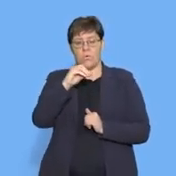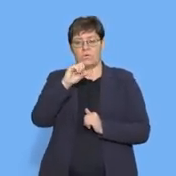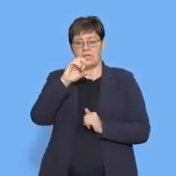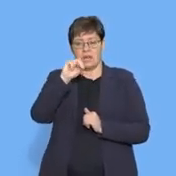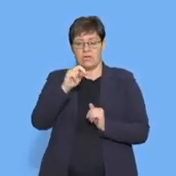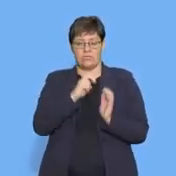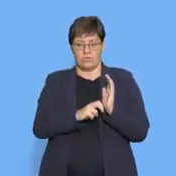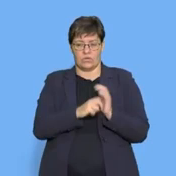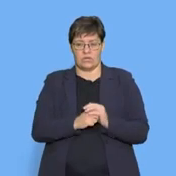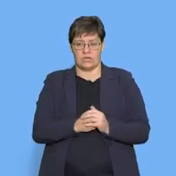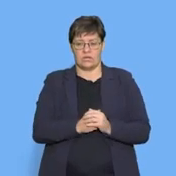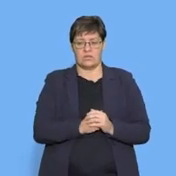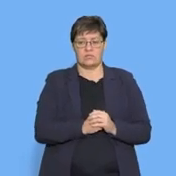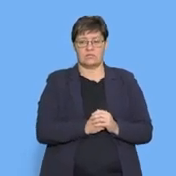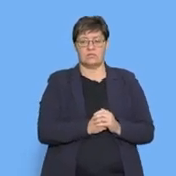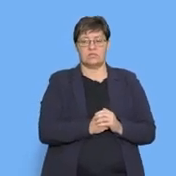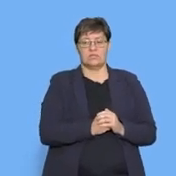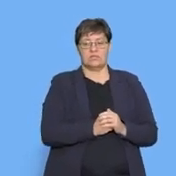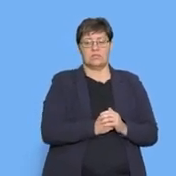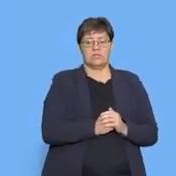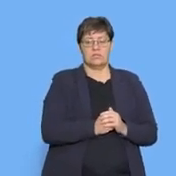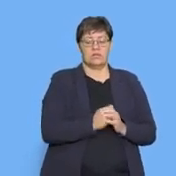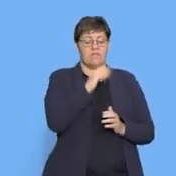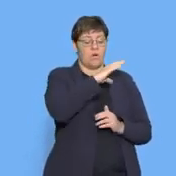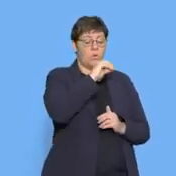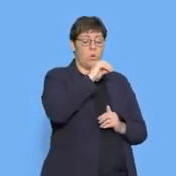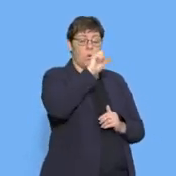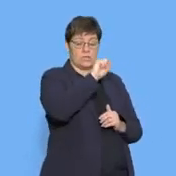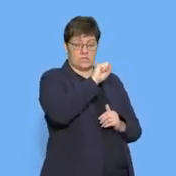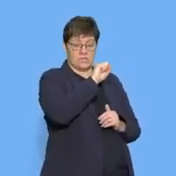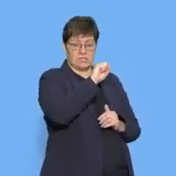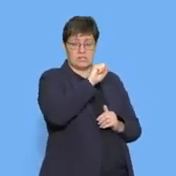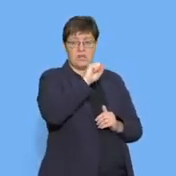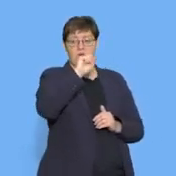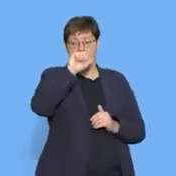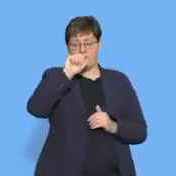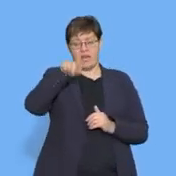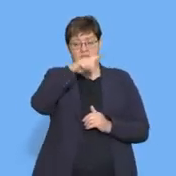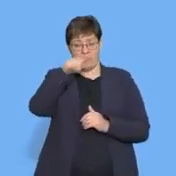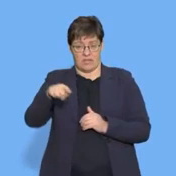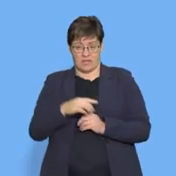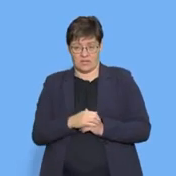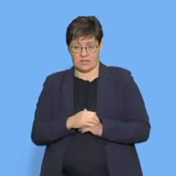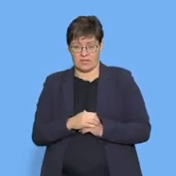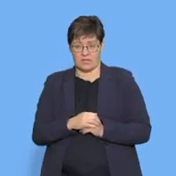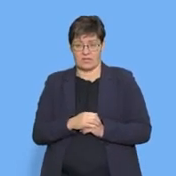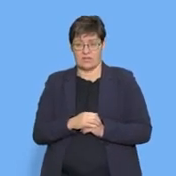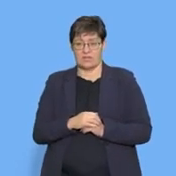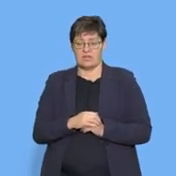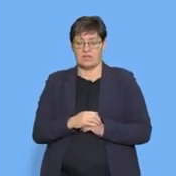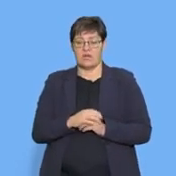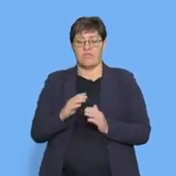becomes cosine, oh sorry, my pen is doing funky things. Okay, it becomes cosine of alpha,